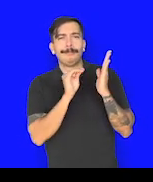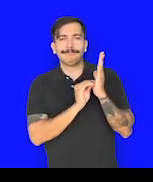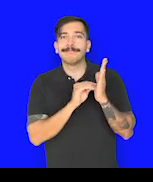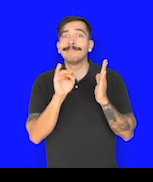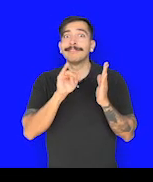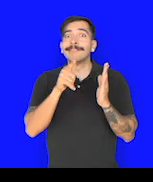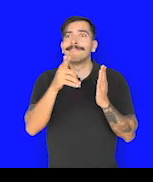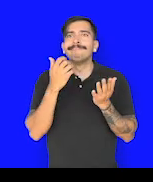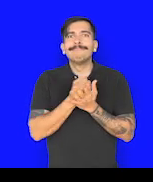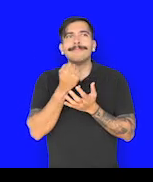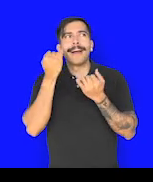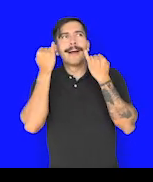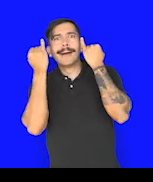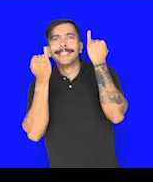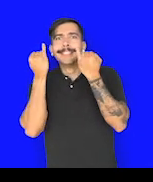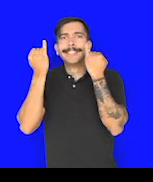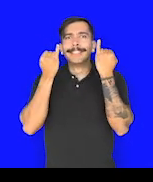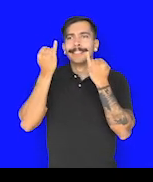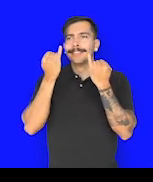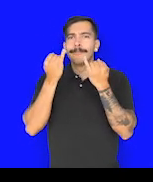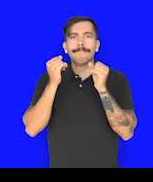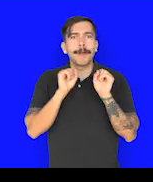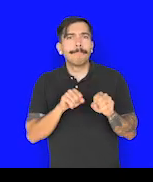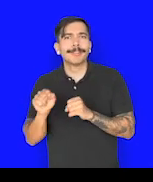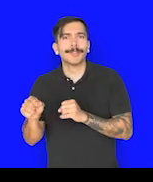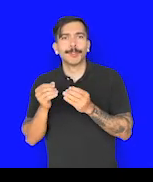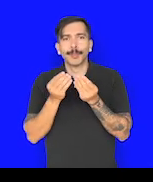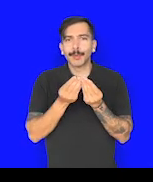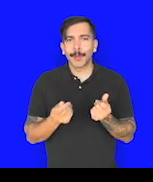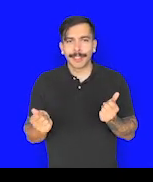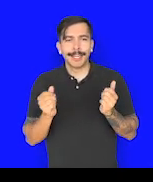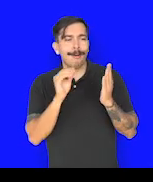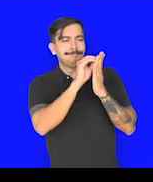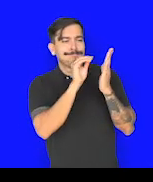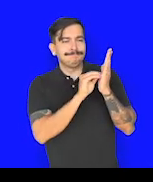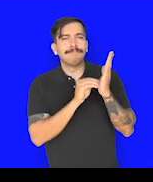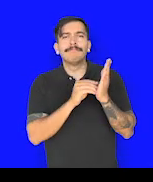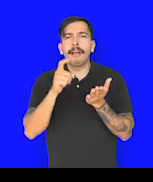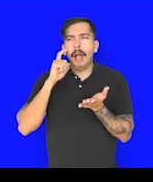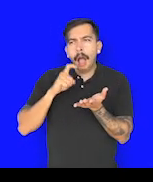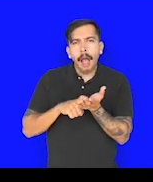Also, write down ideas you have for possible solutions,